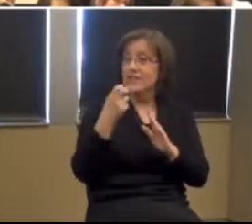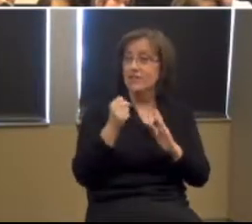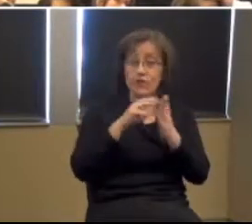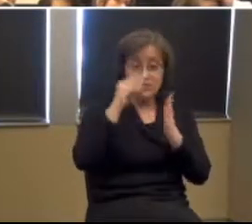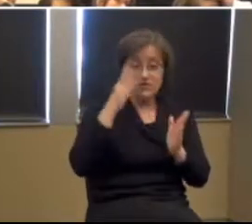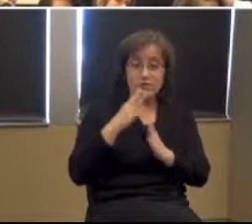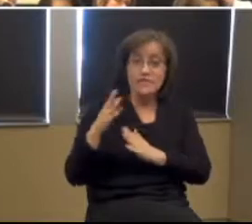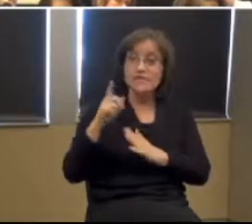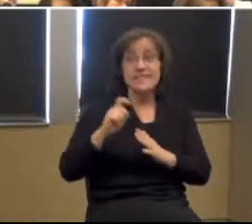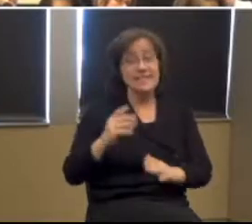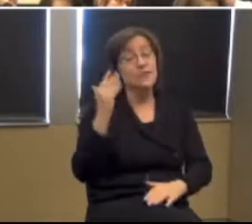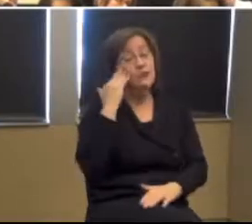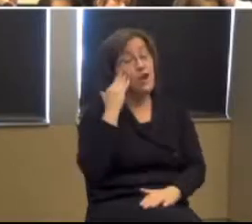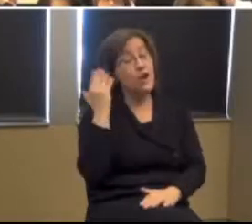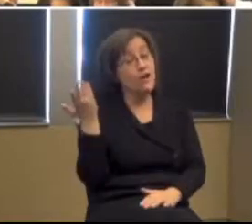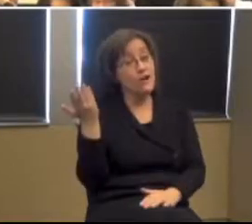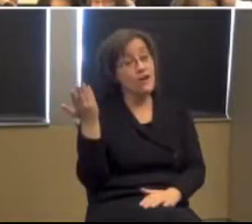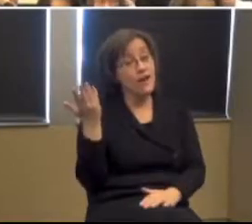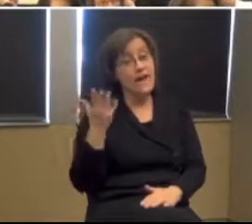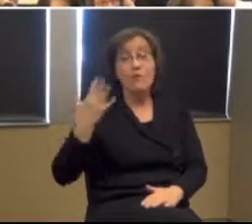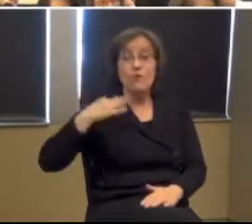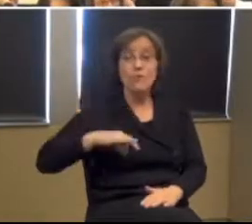know. It will benefit them in the future.